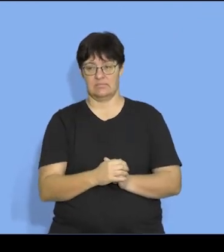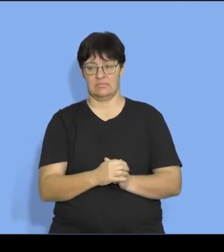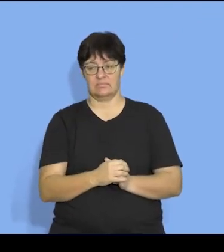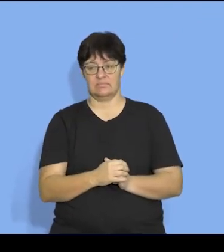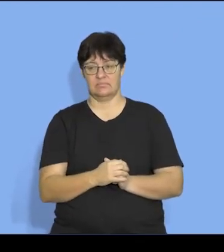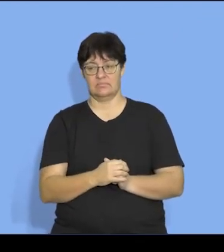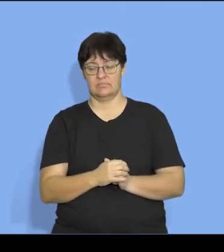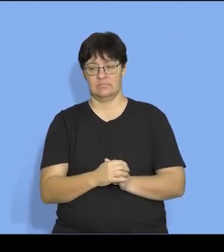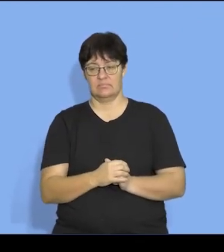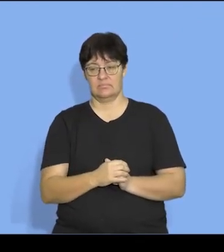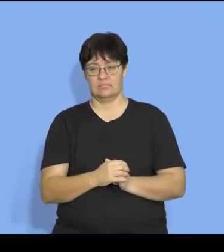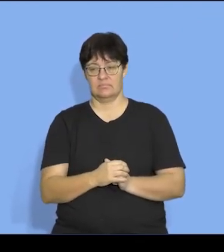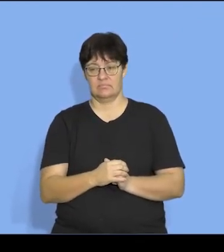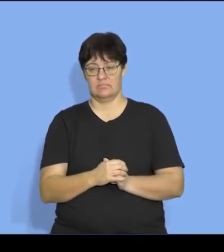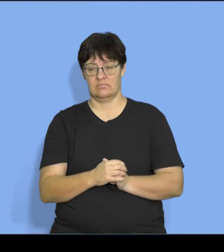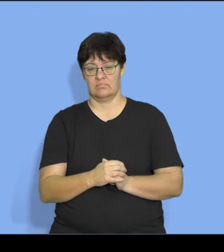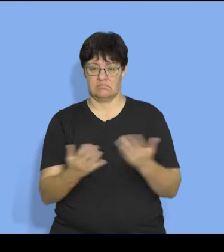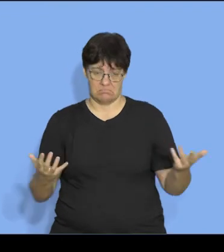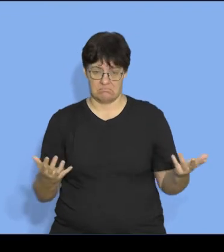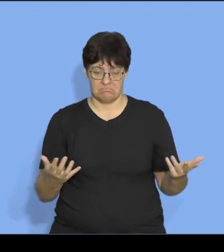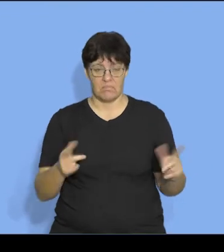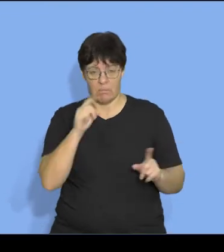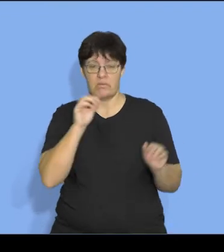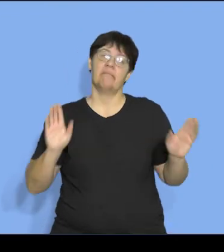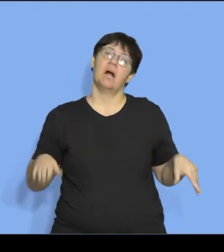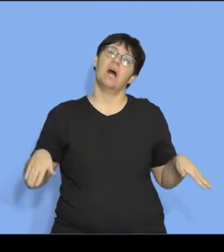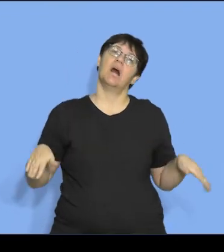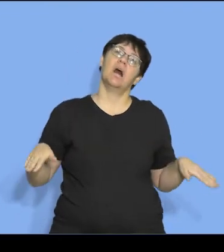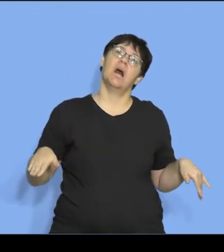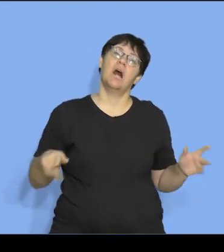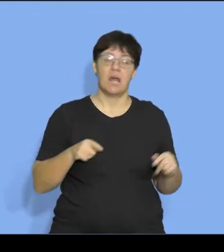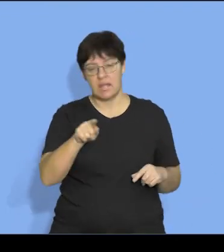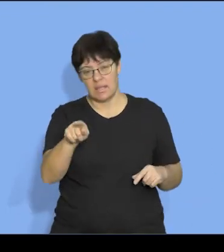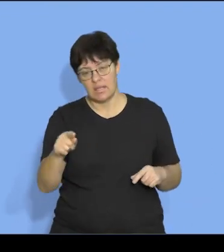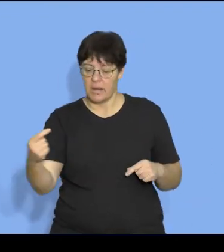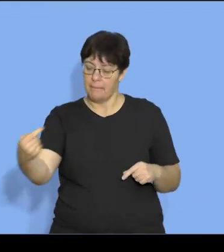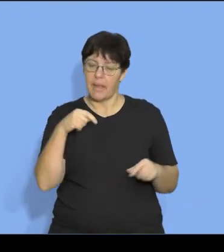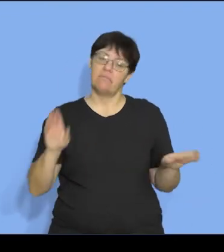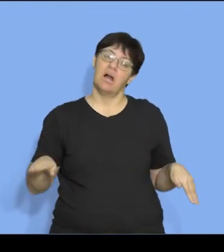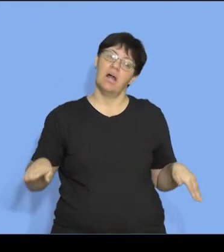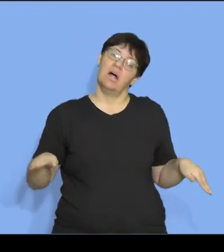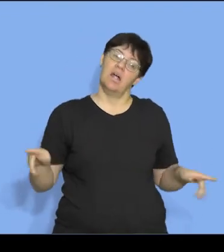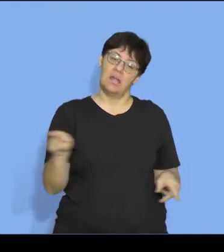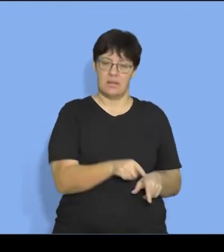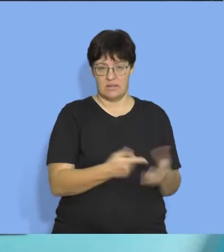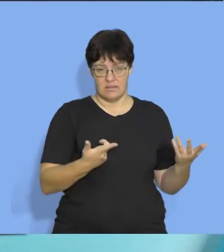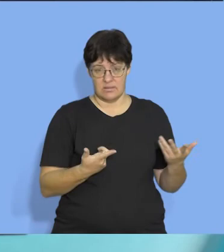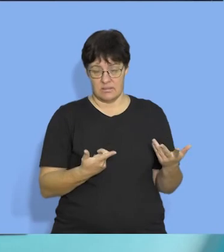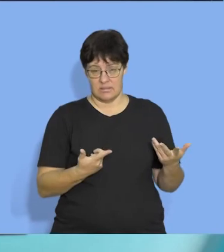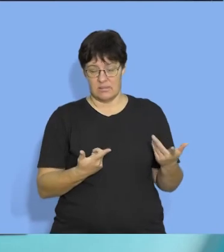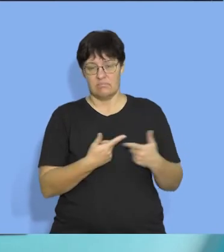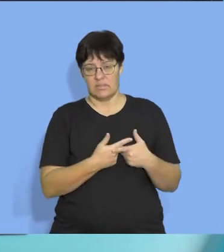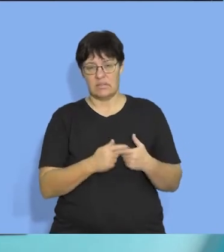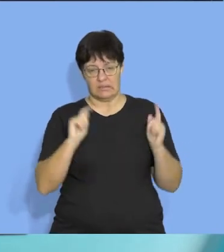160 meters. Because that's what the bird actually did. It went 100, then it went 60. That's its distance, okay? And